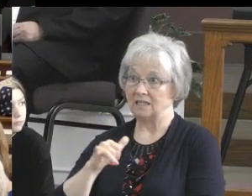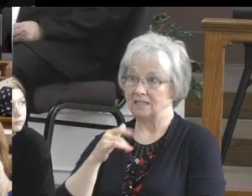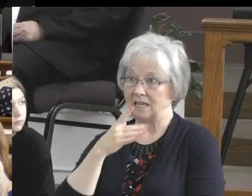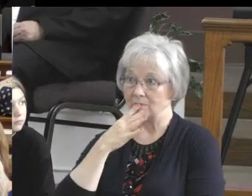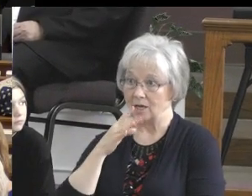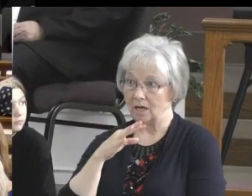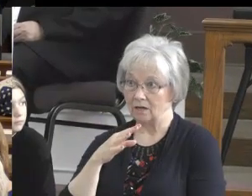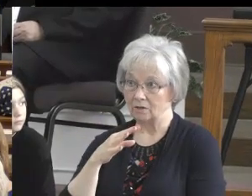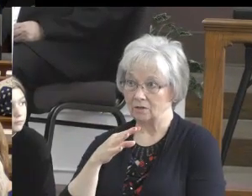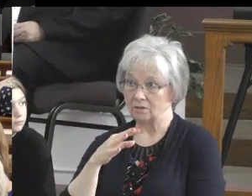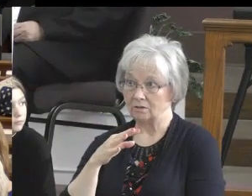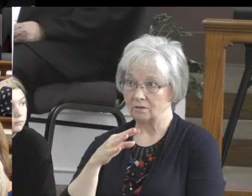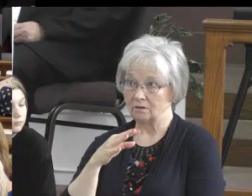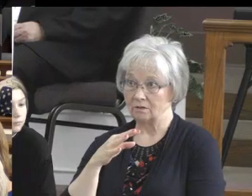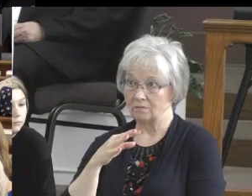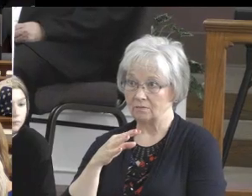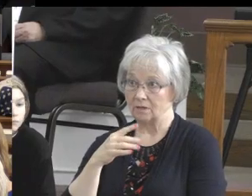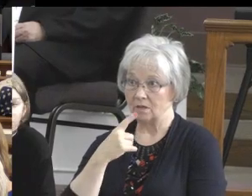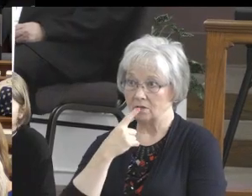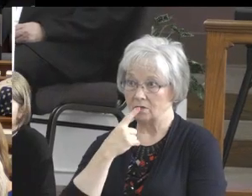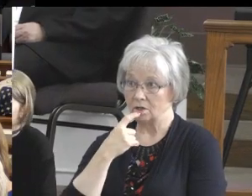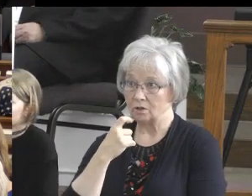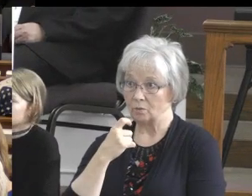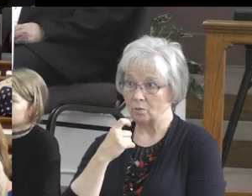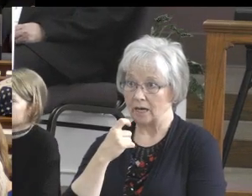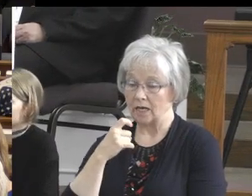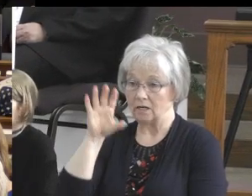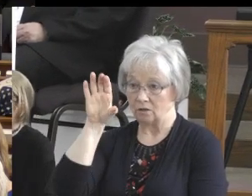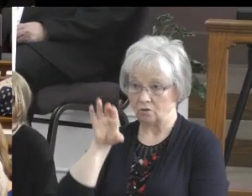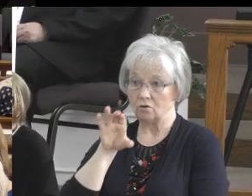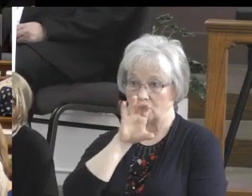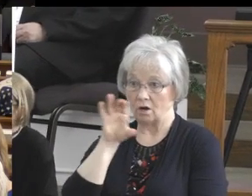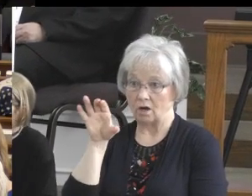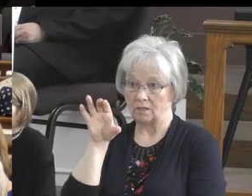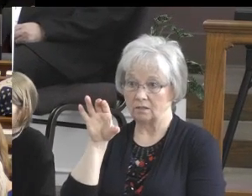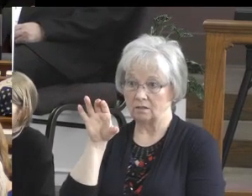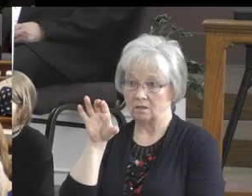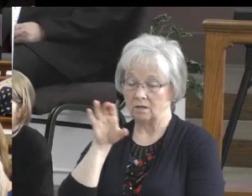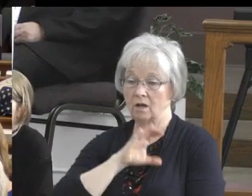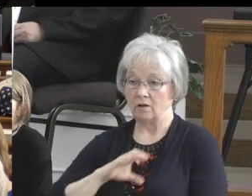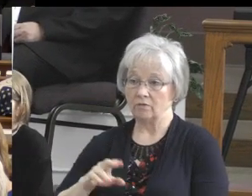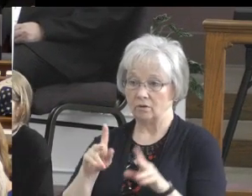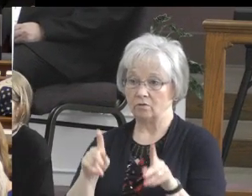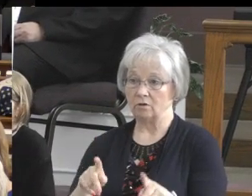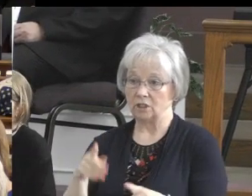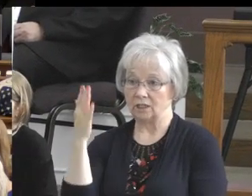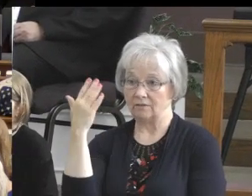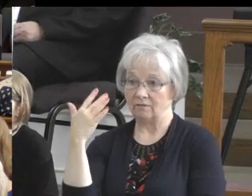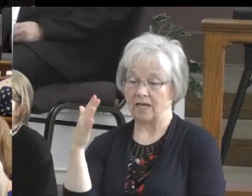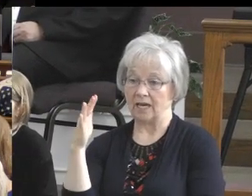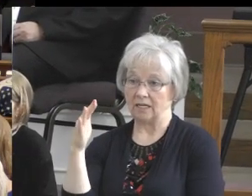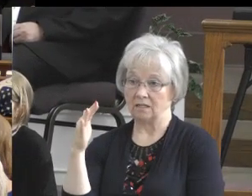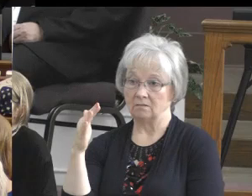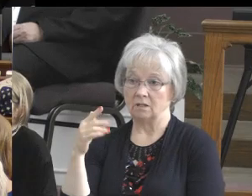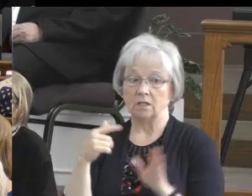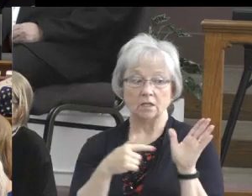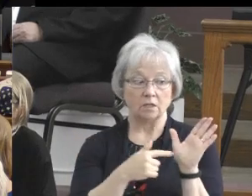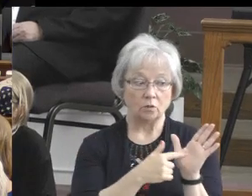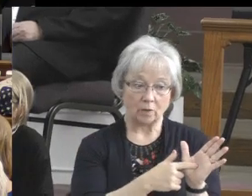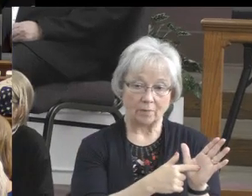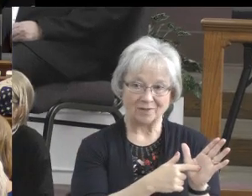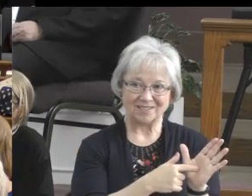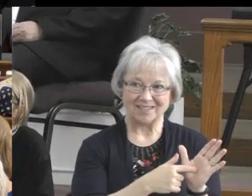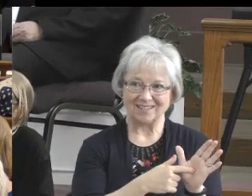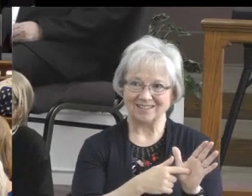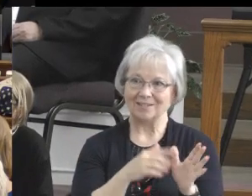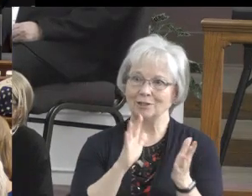red cross on the Christian flag up in that blue canton. The red is to represent the blood of Jesus shed